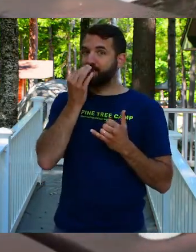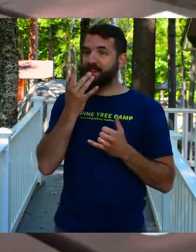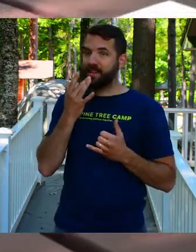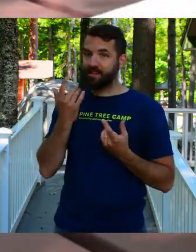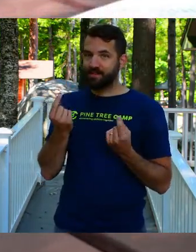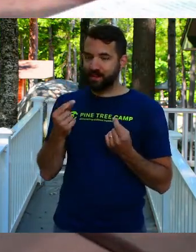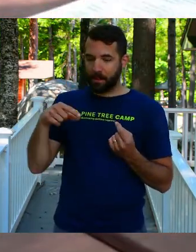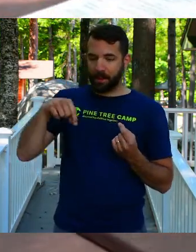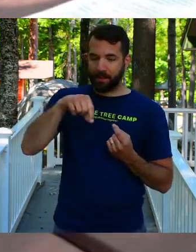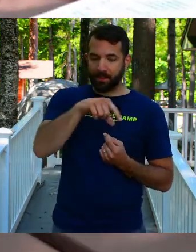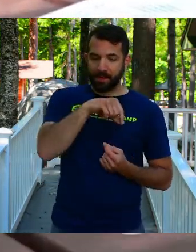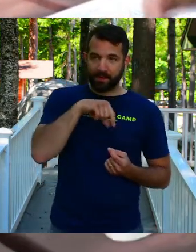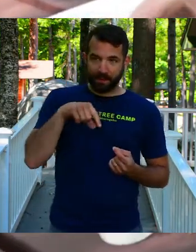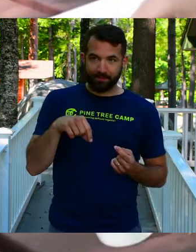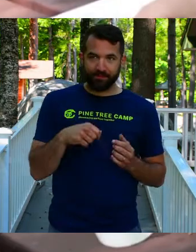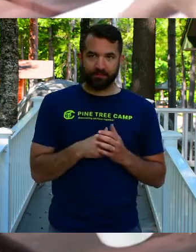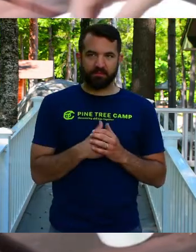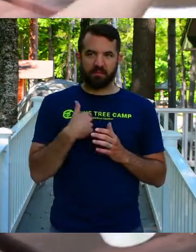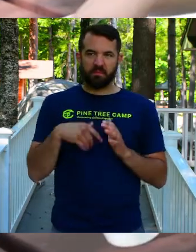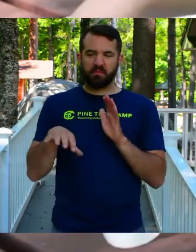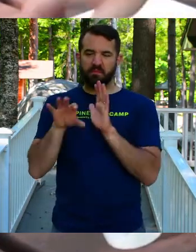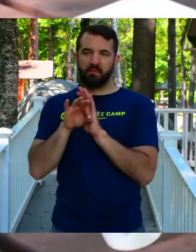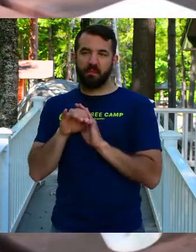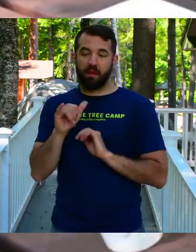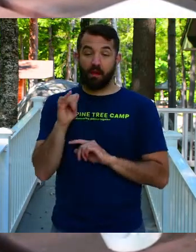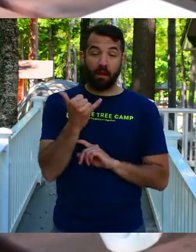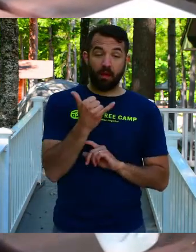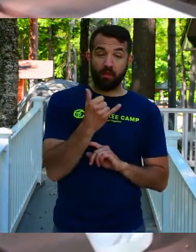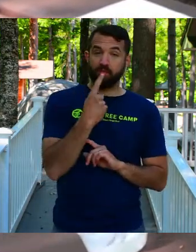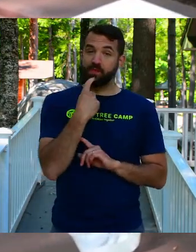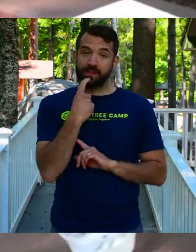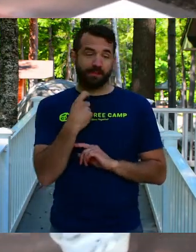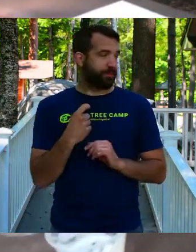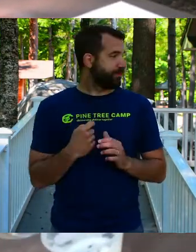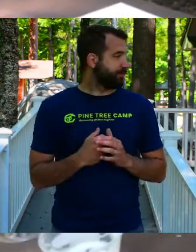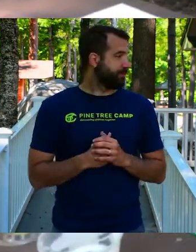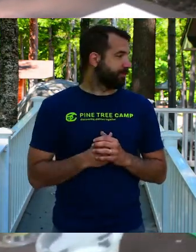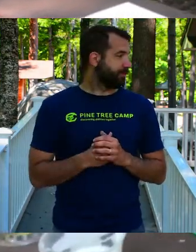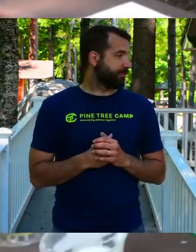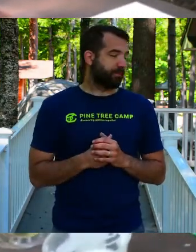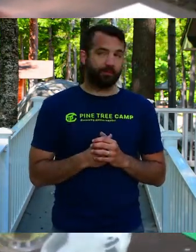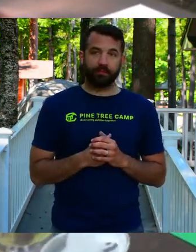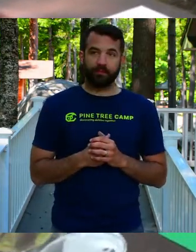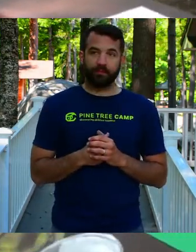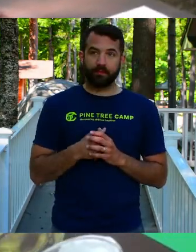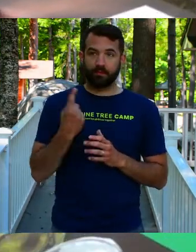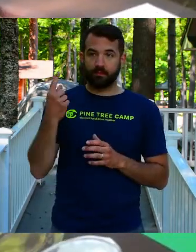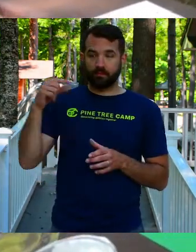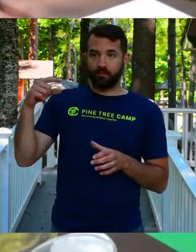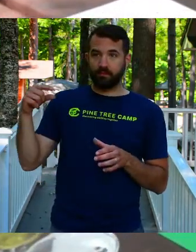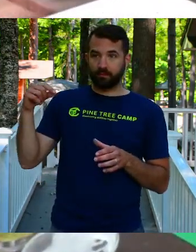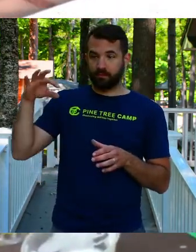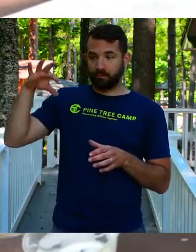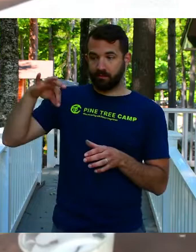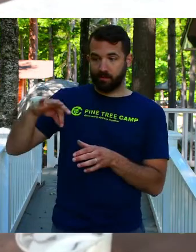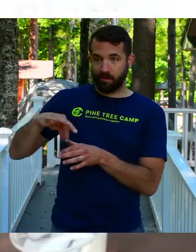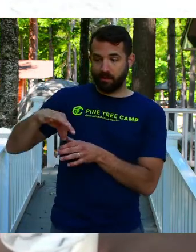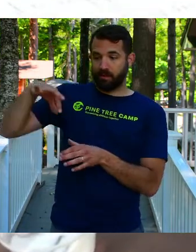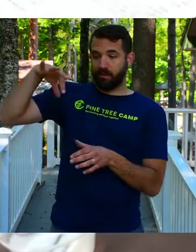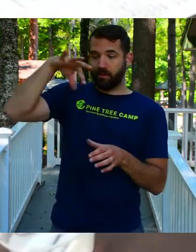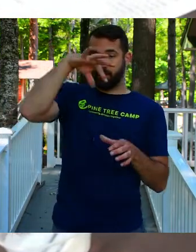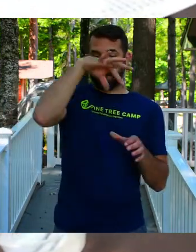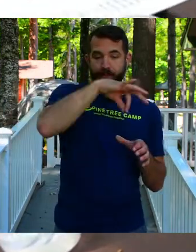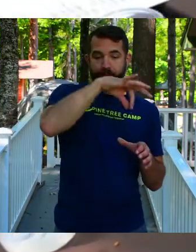I have yellow and red, and use a pipette by squeezing the top and putting it in the